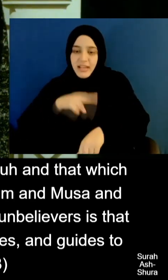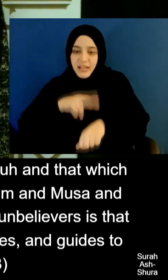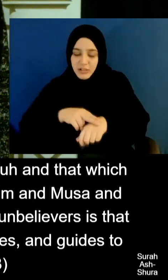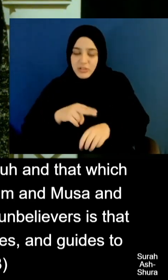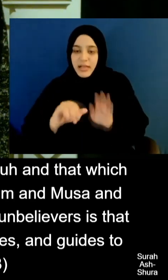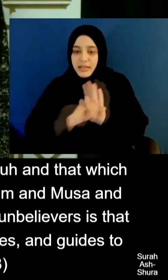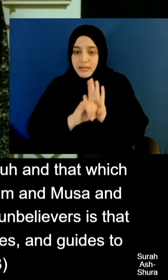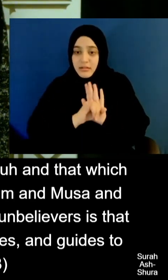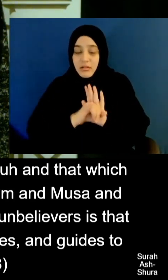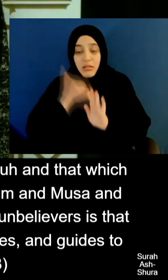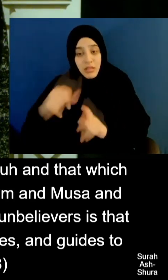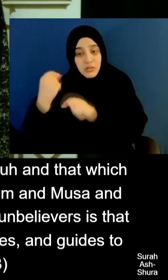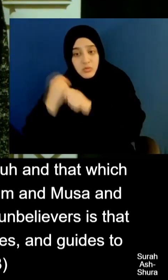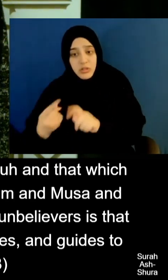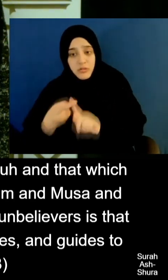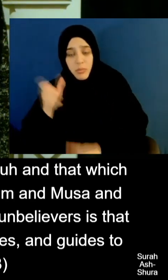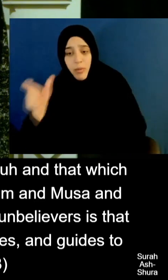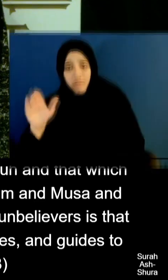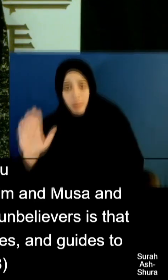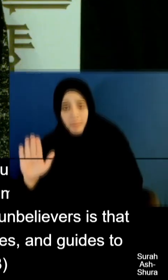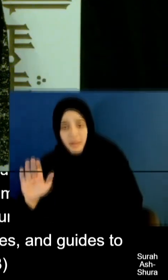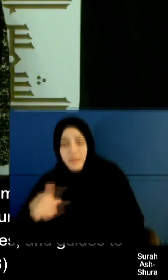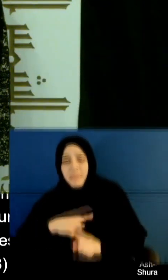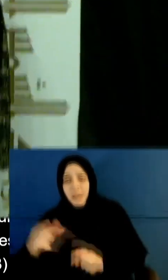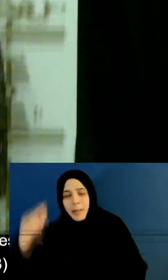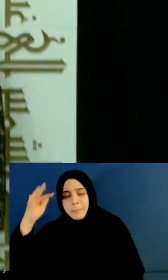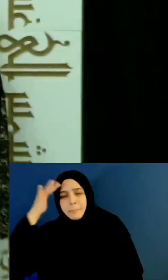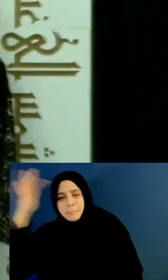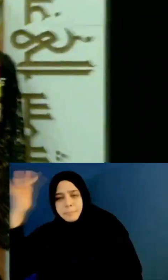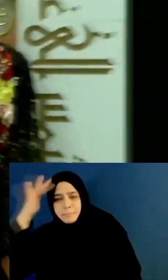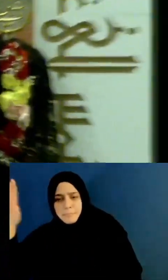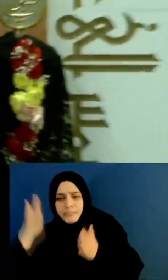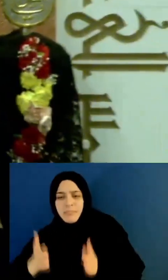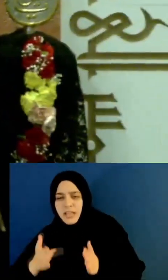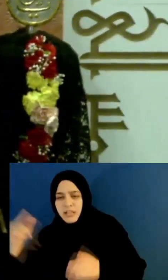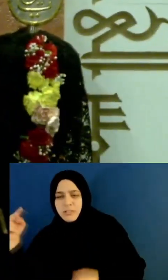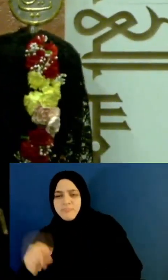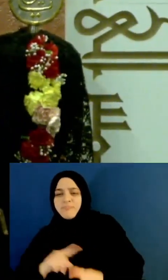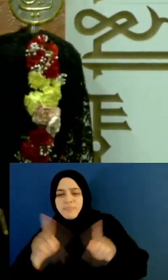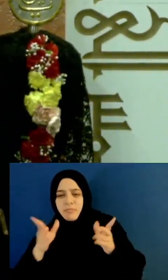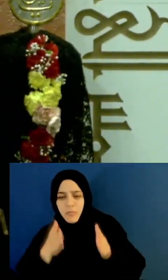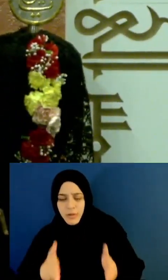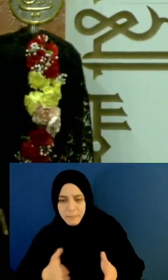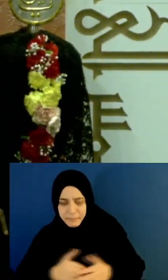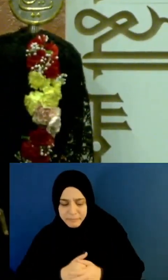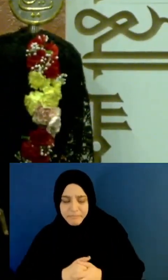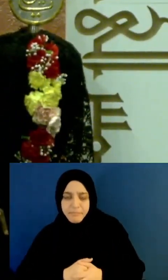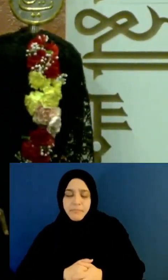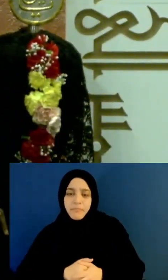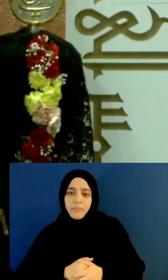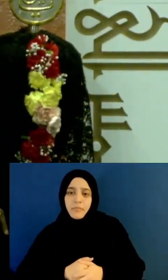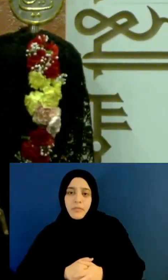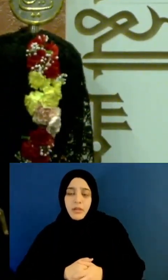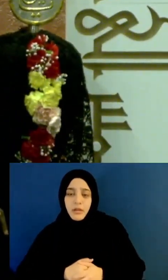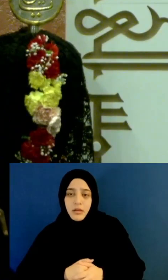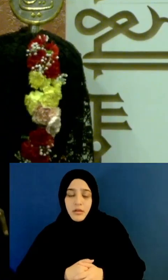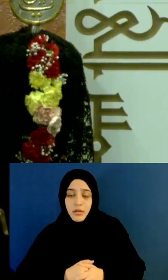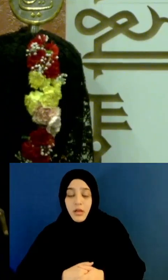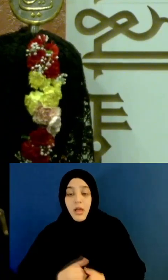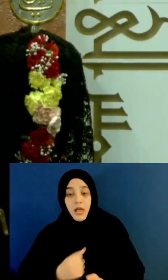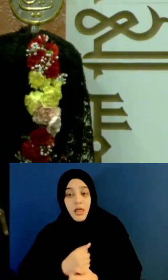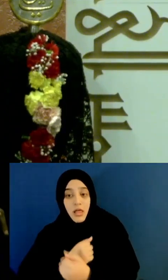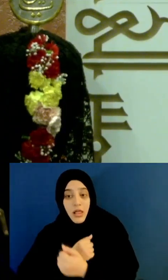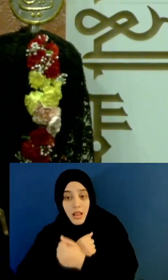mystics have different way of looking at that tradition. Hubbul watani min al iman. Love of one's nation is part of